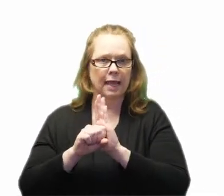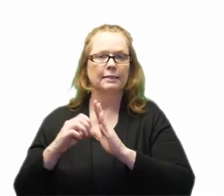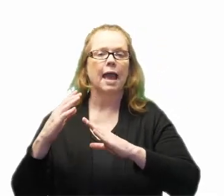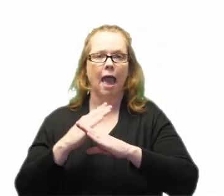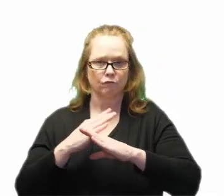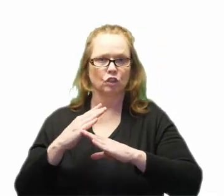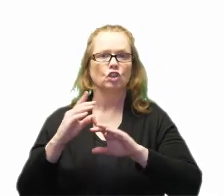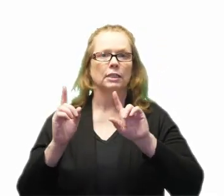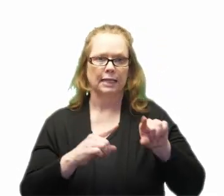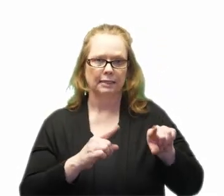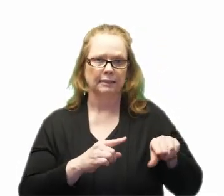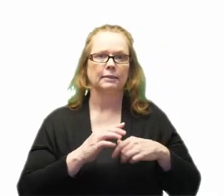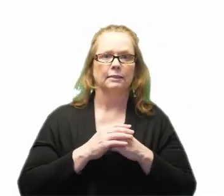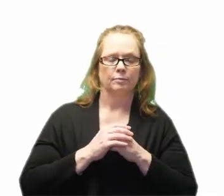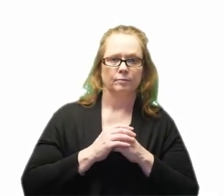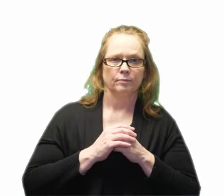attendance.